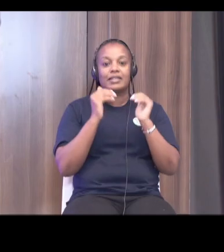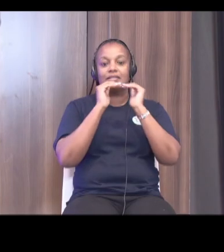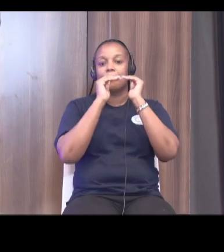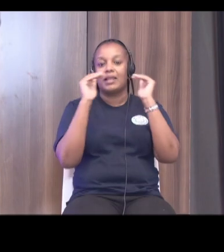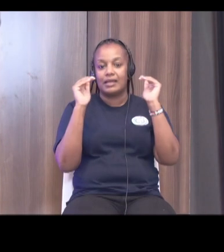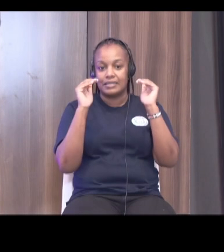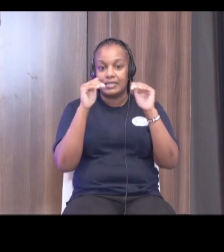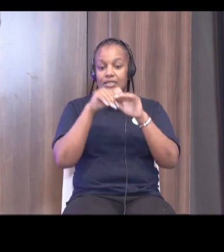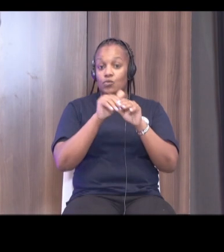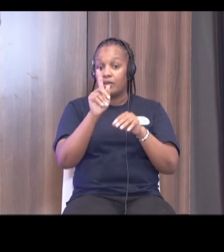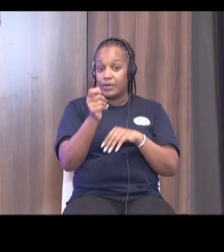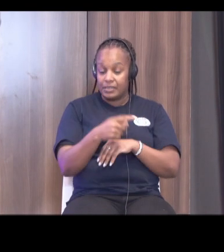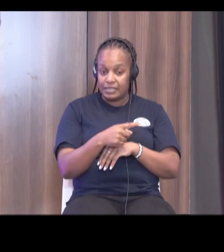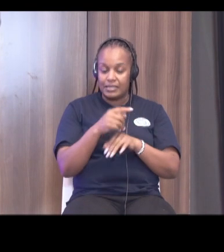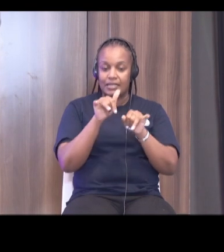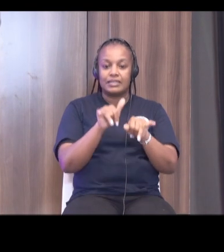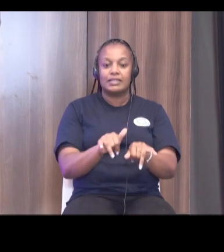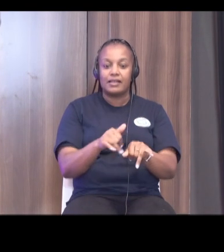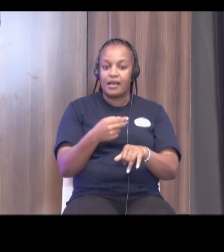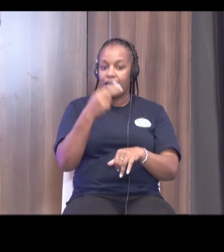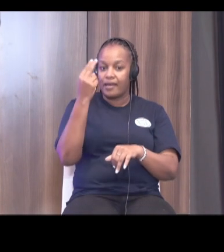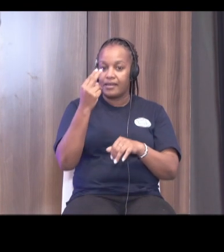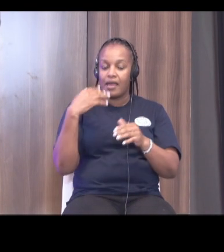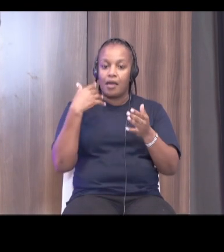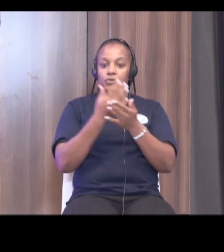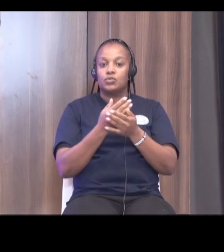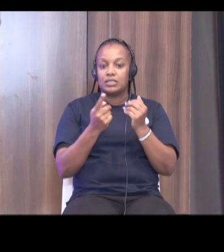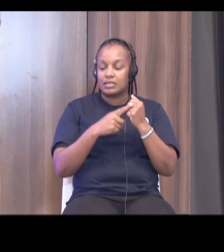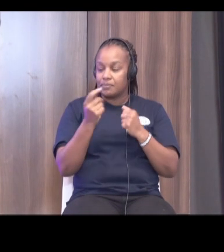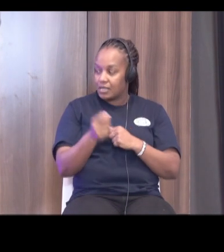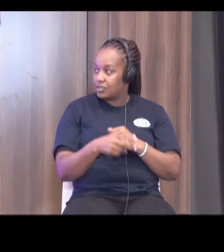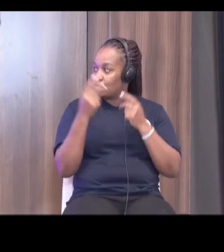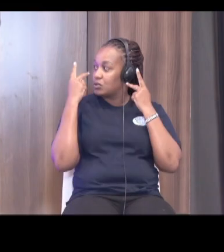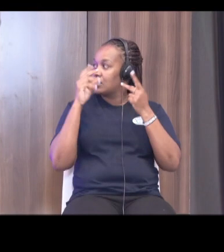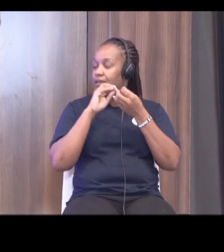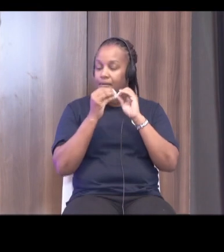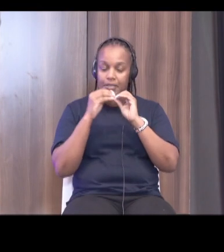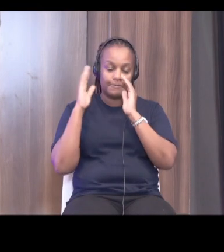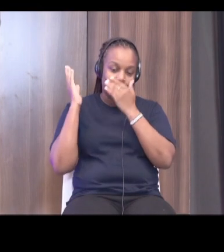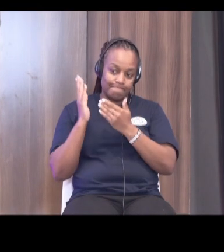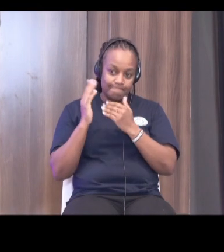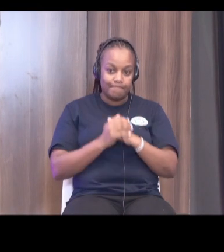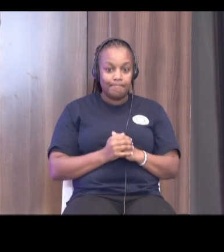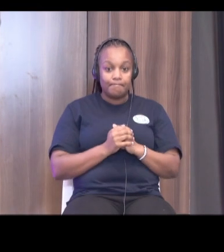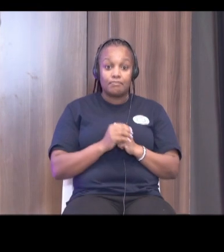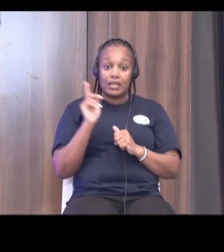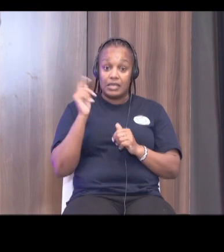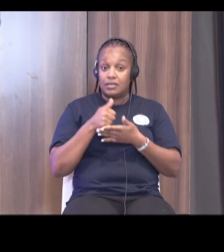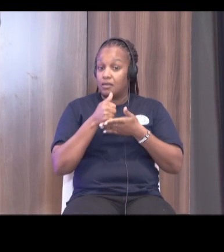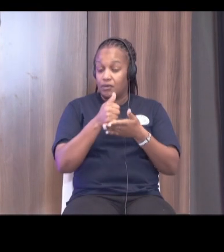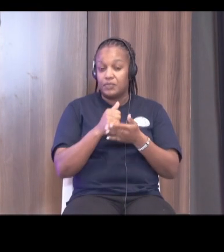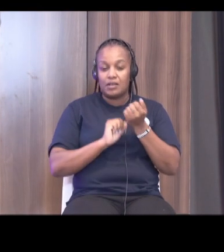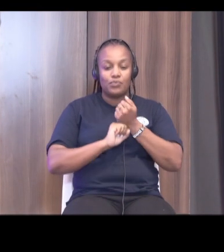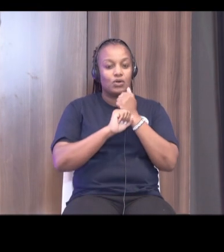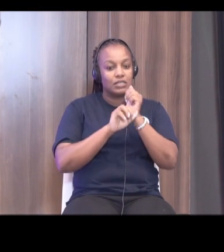month, and they remained high out to 6 months, and you'll see some figures about this in following slides. This helps support further